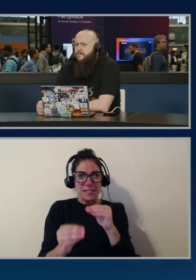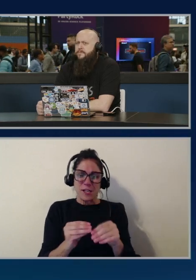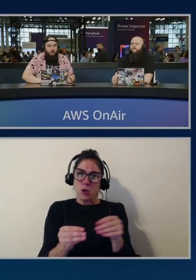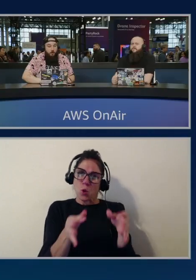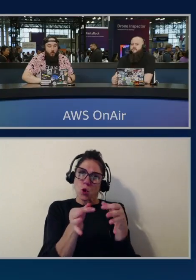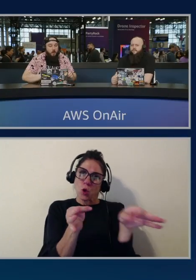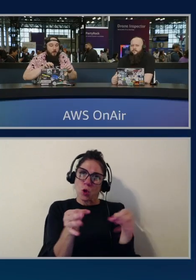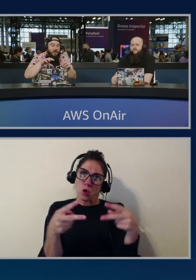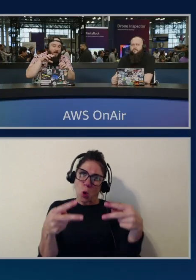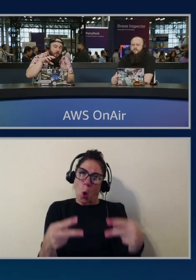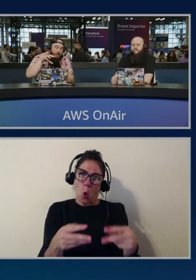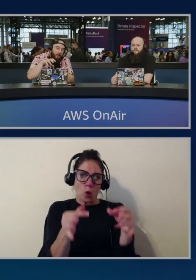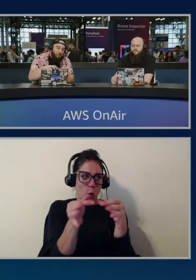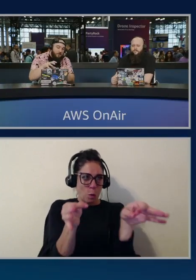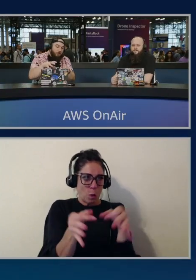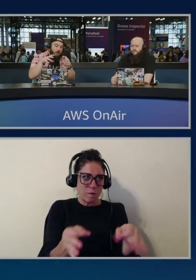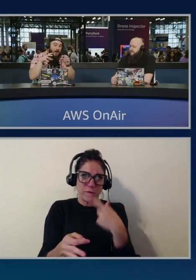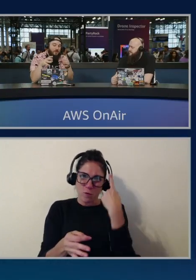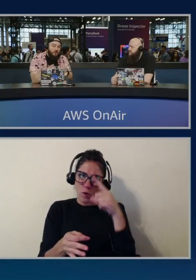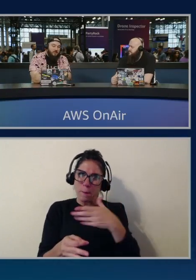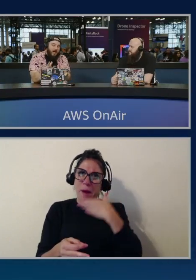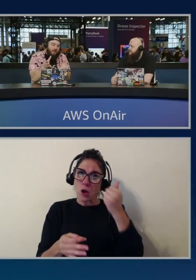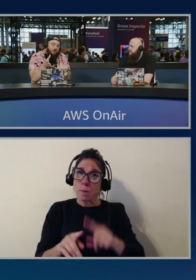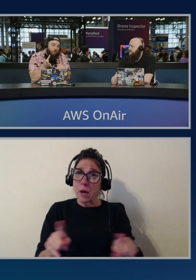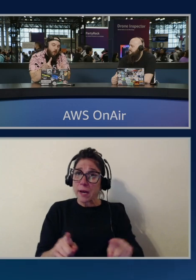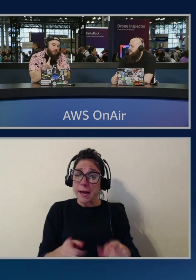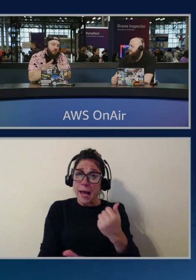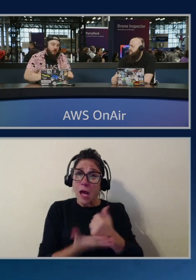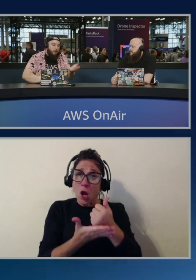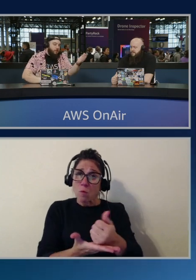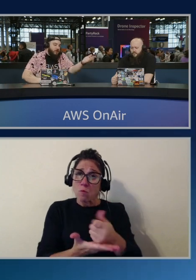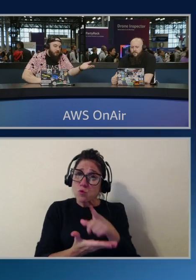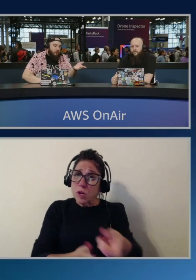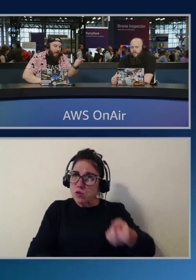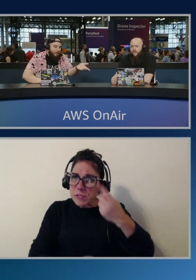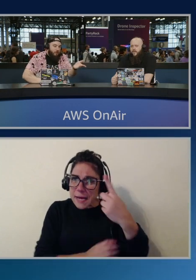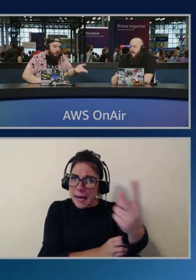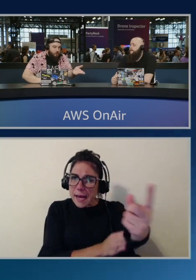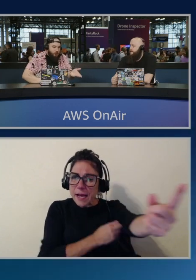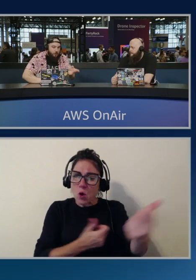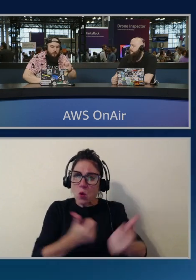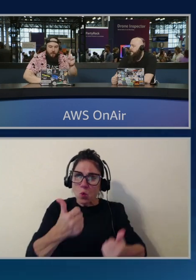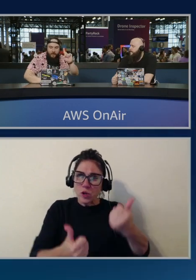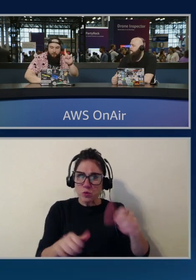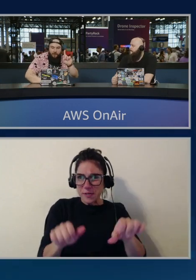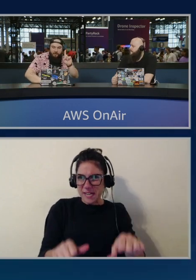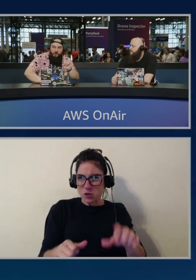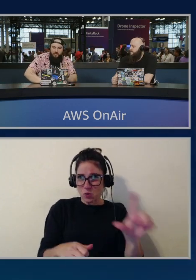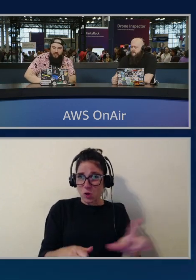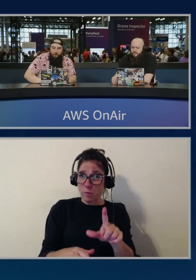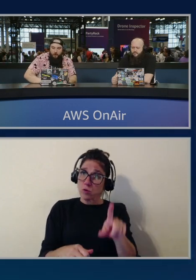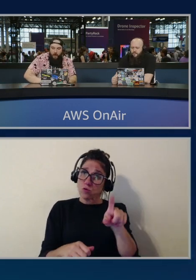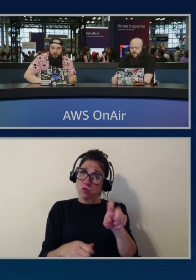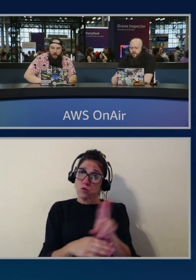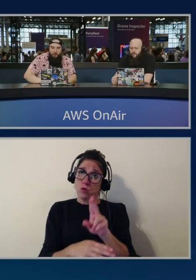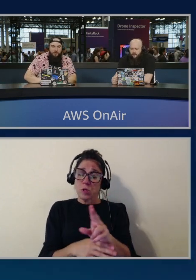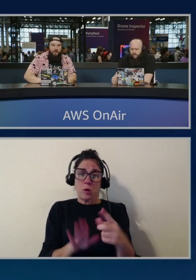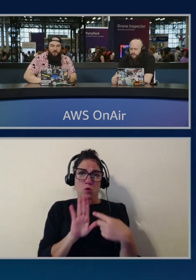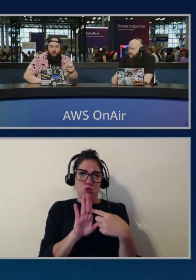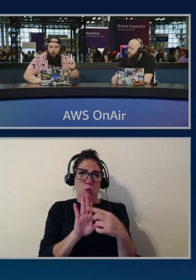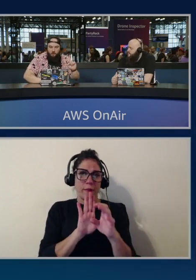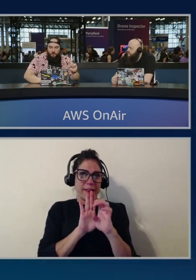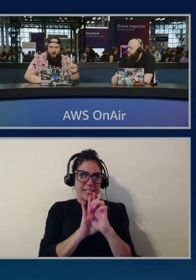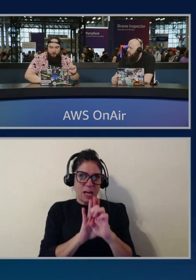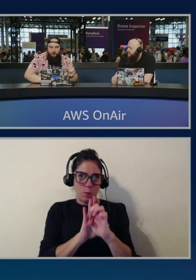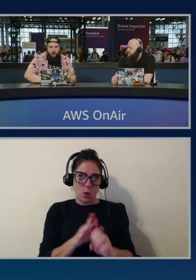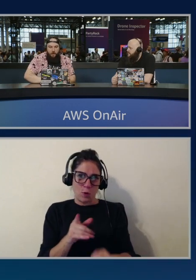or improving the code, it actually helps you understand which potential library you should use. Yeah. And I'm going to give you this example. I'm going to take